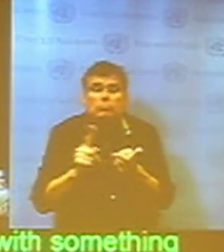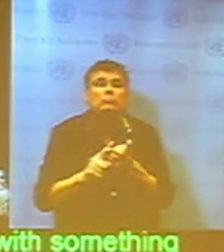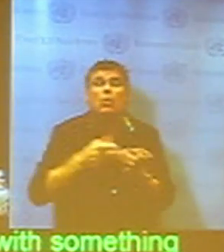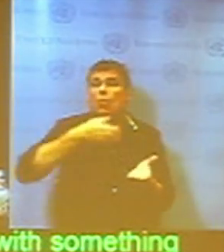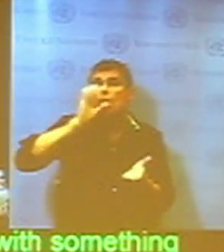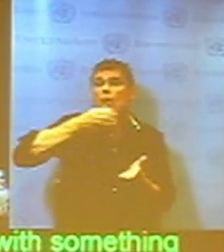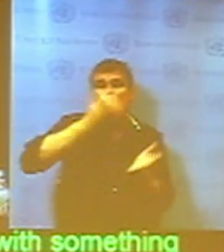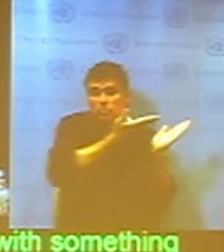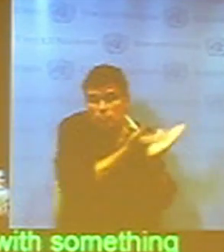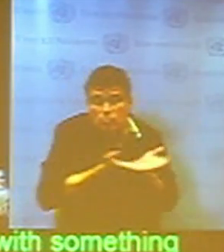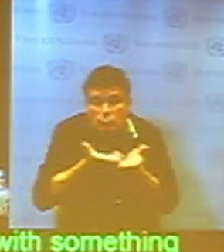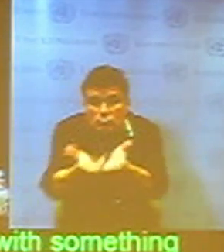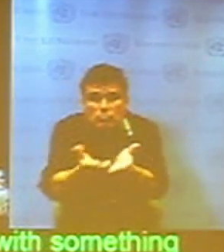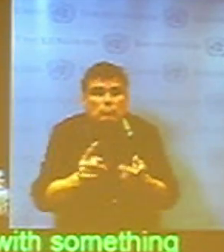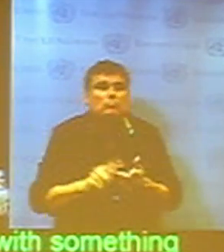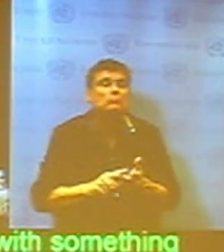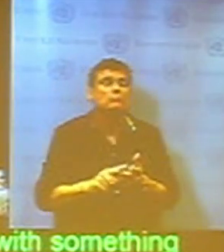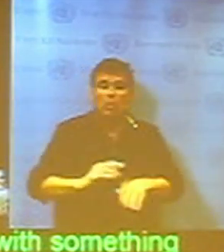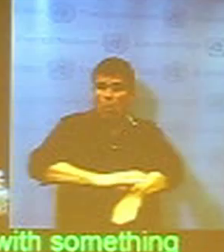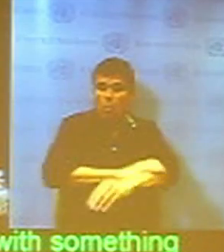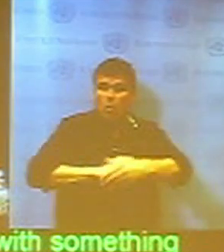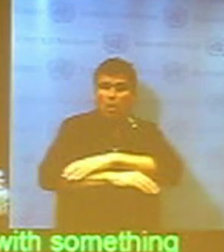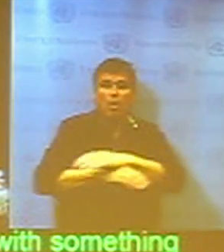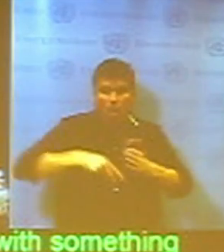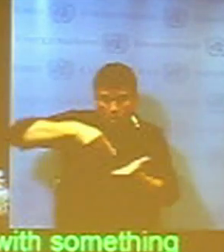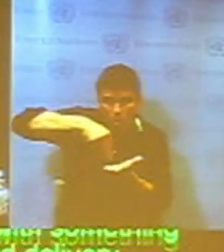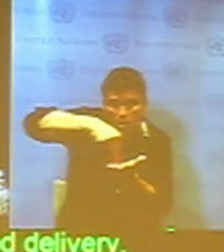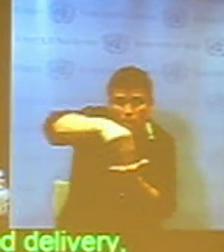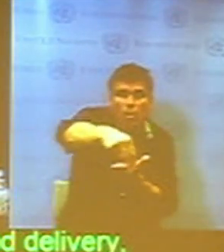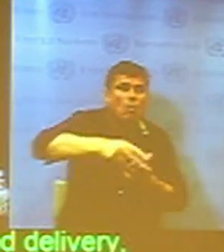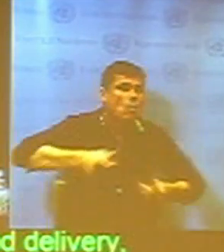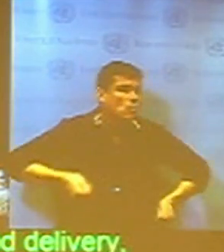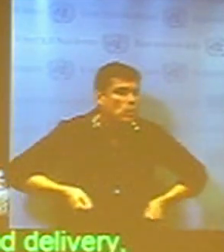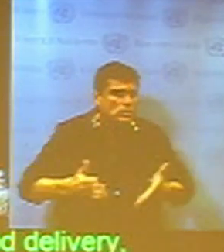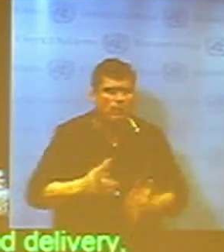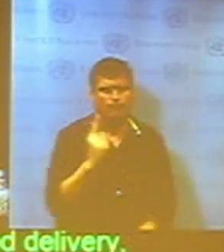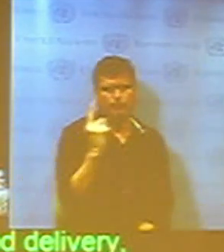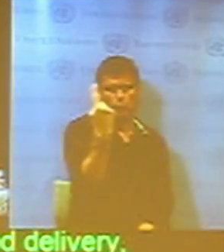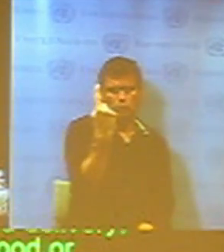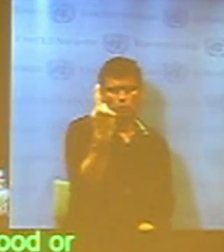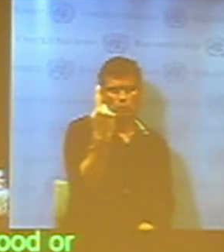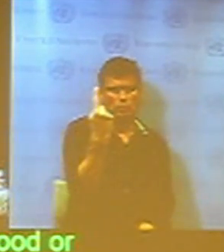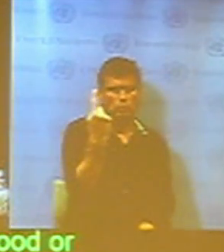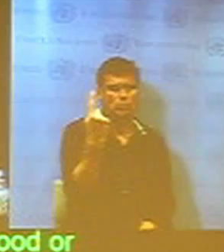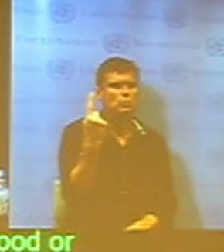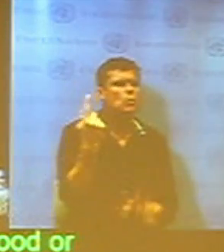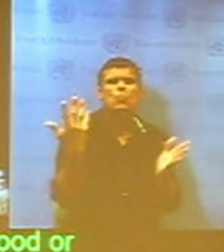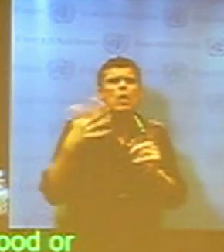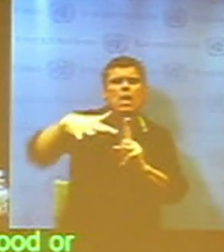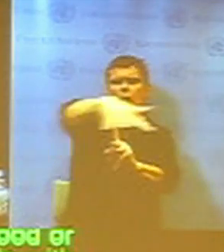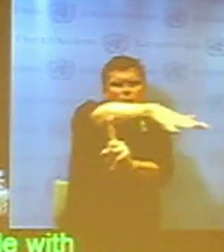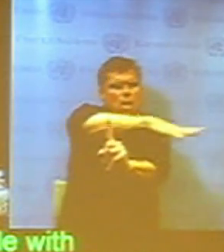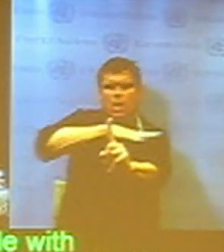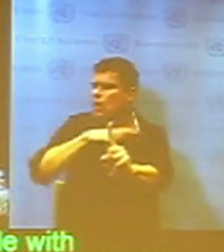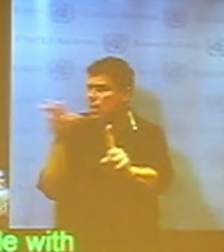education, all these people with disabilities need to be found and informed of how they access these very critical